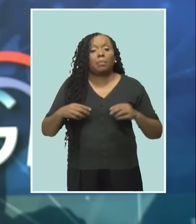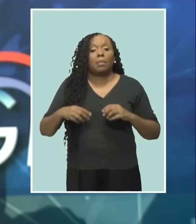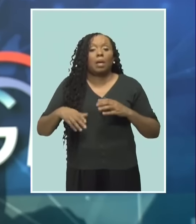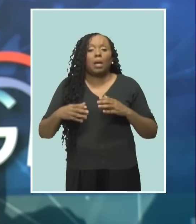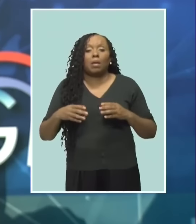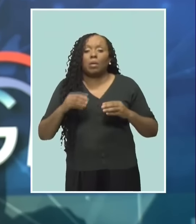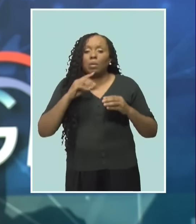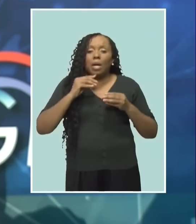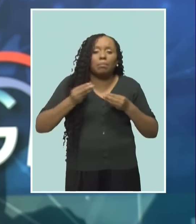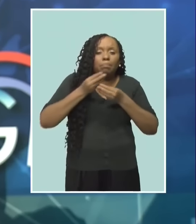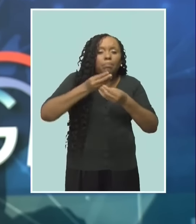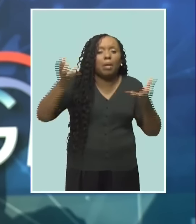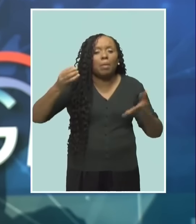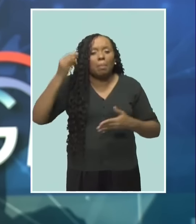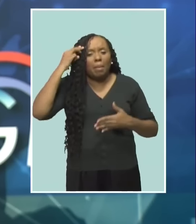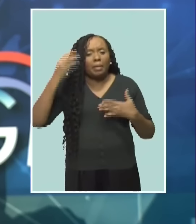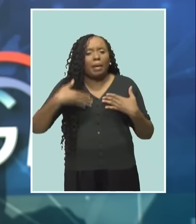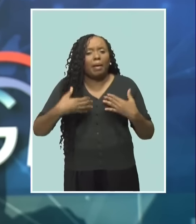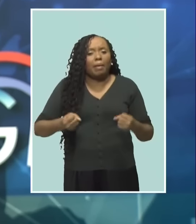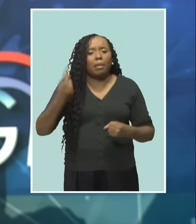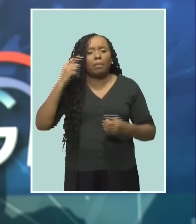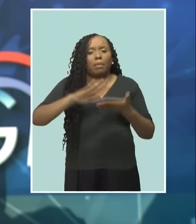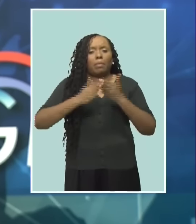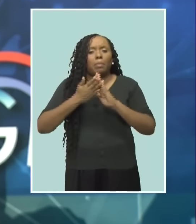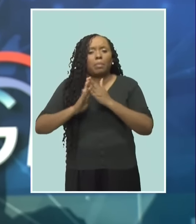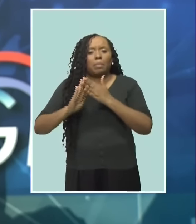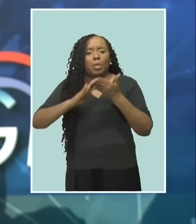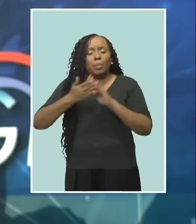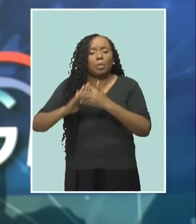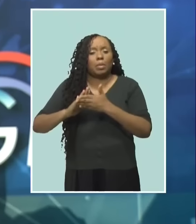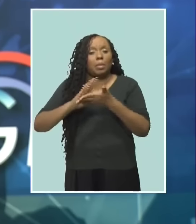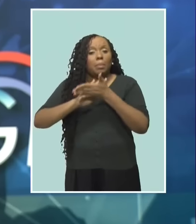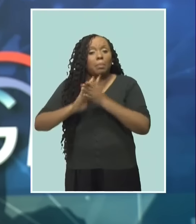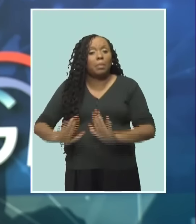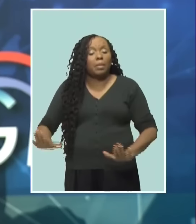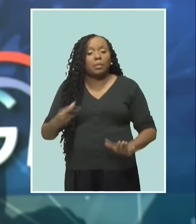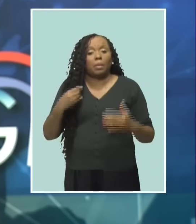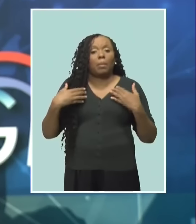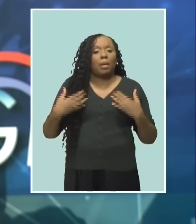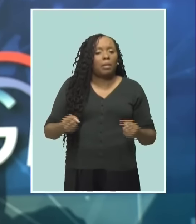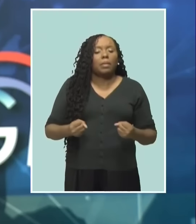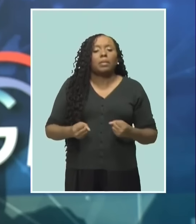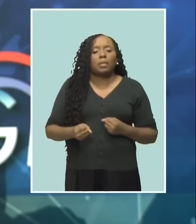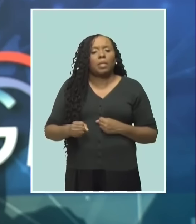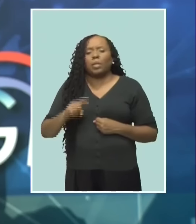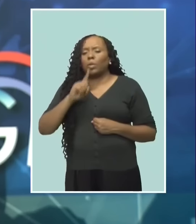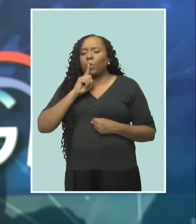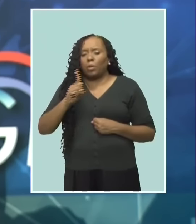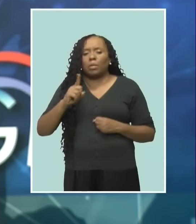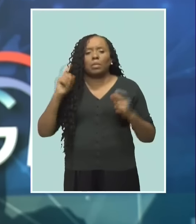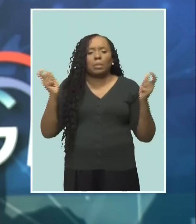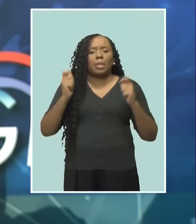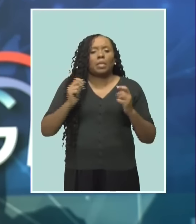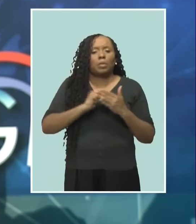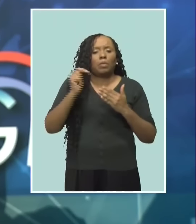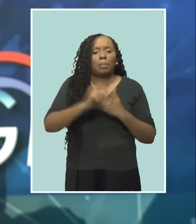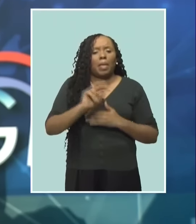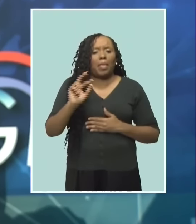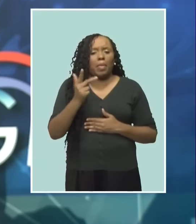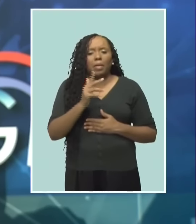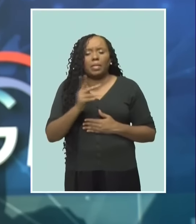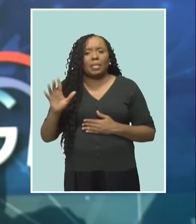peace and wellness, was selected after assessing the current state of affairs in Barbados. The week will be observed from November 3rd